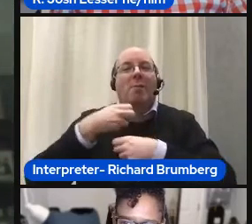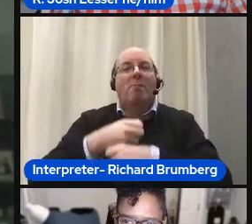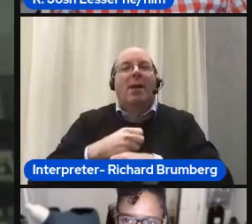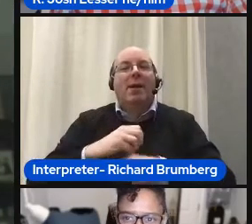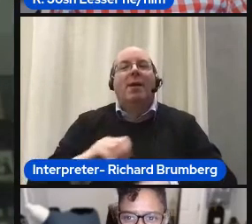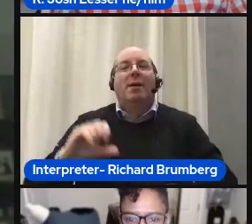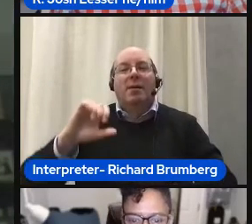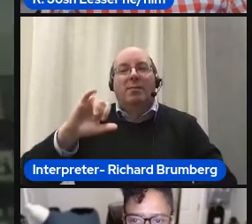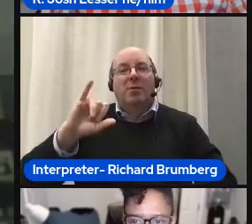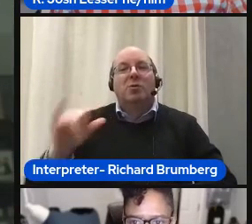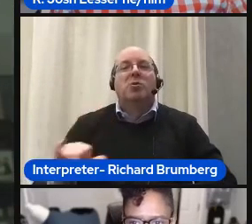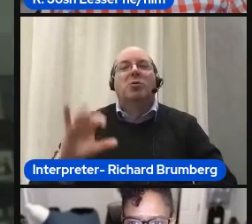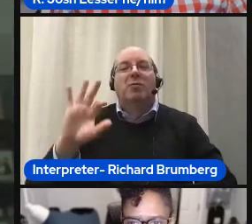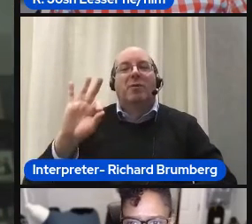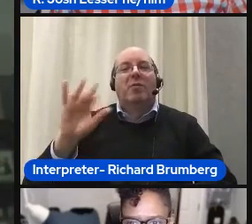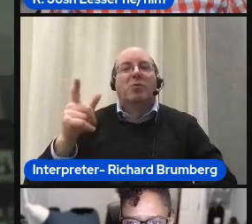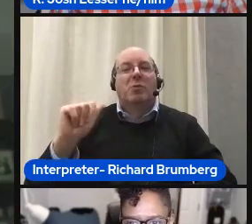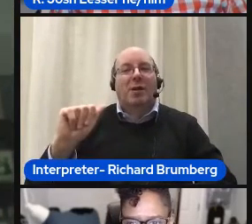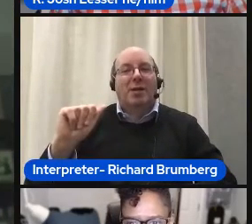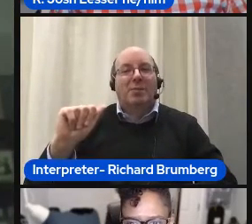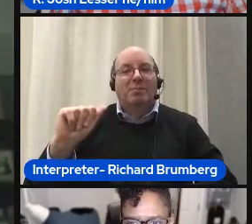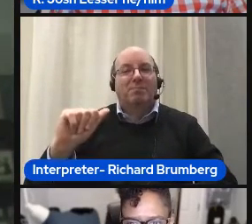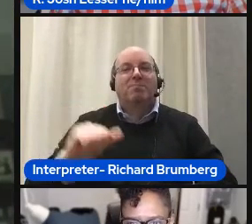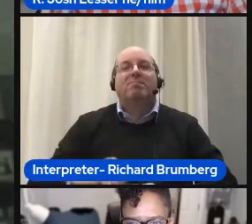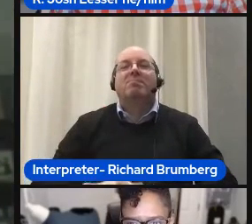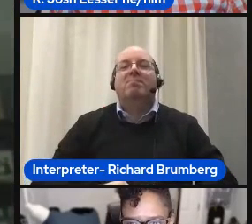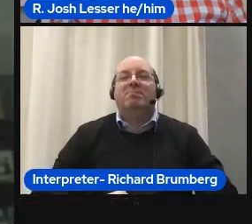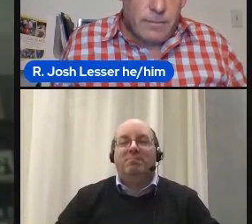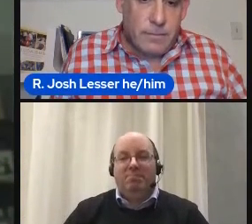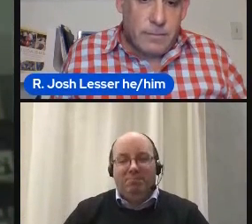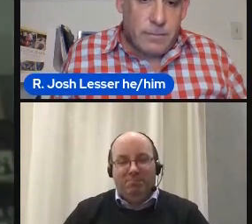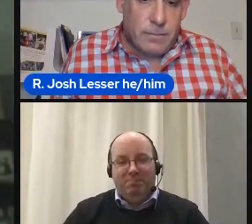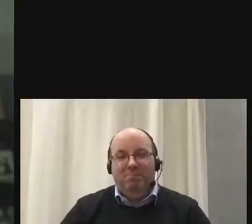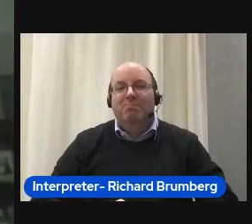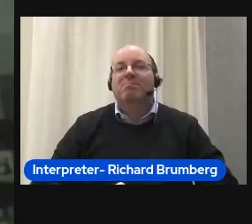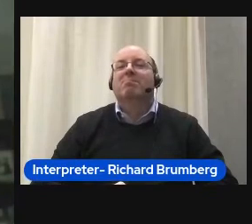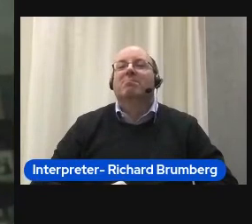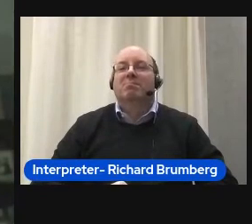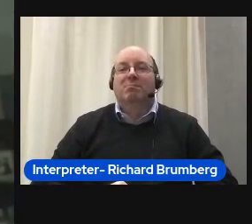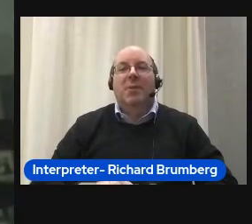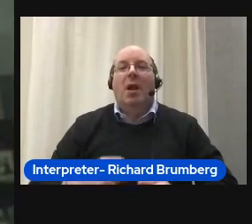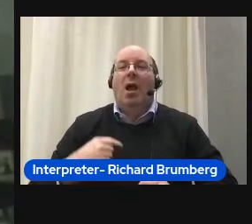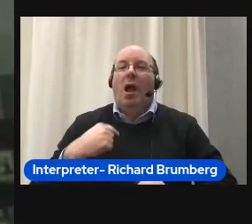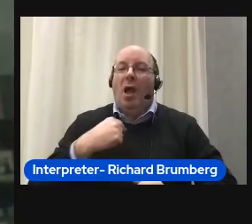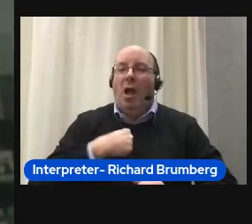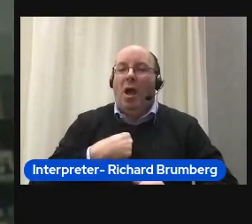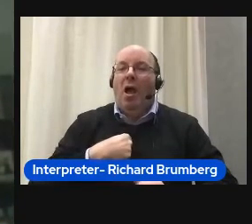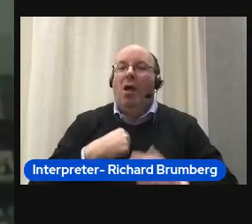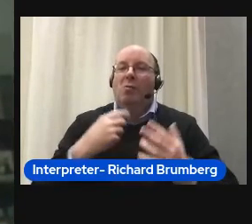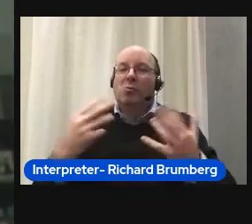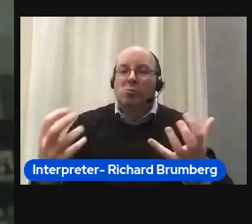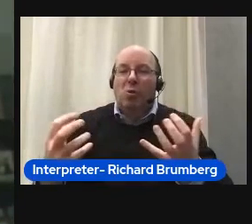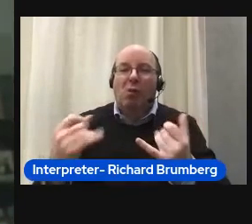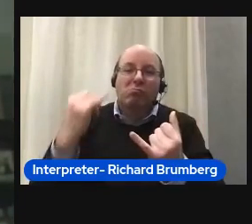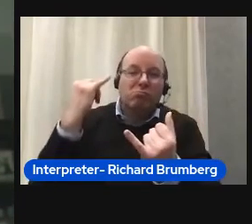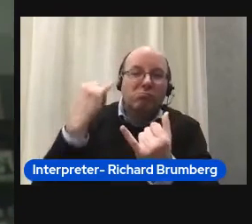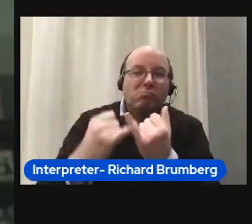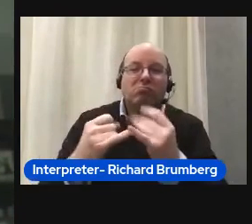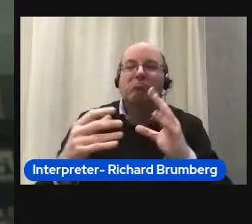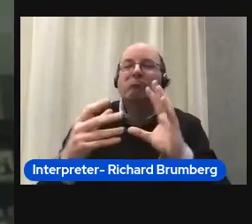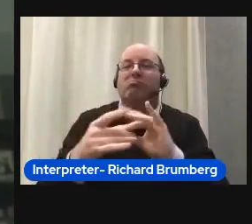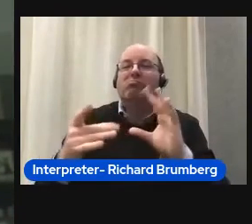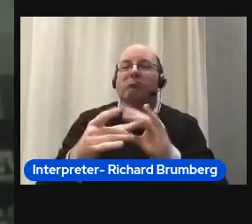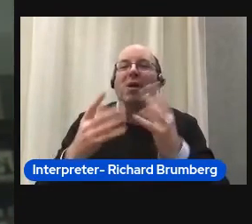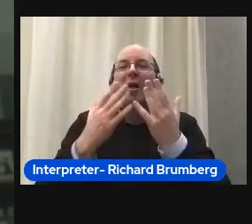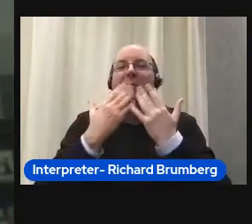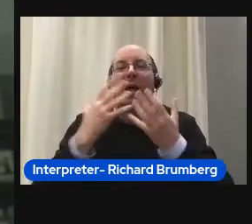Honored to be here and participate in this program. I really just want to help close by thanking everyone for